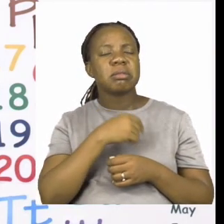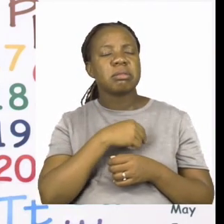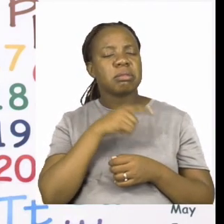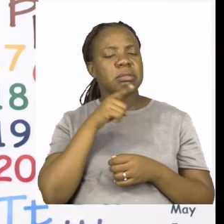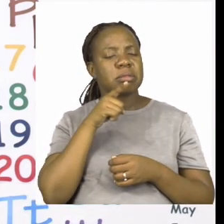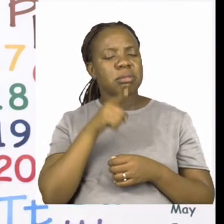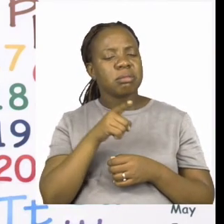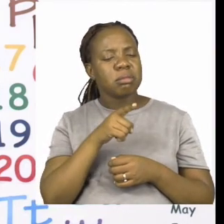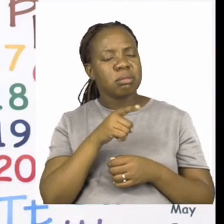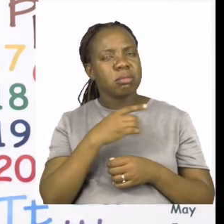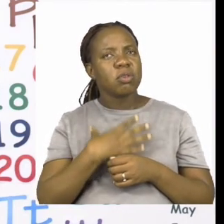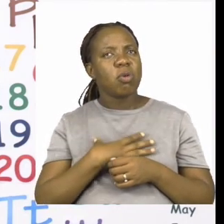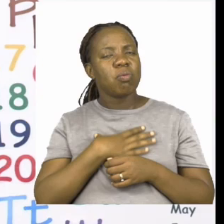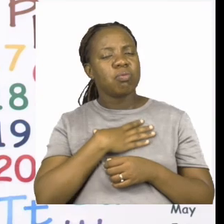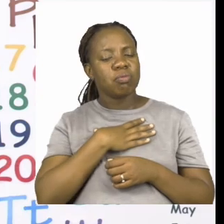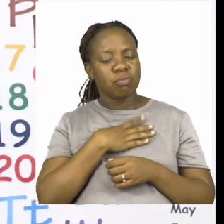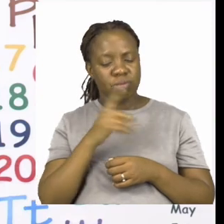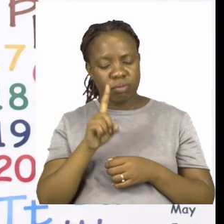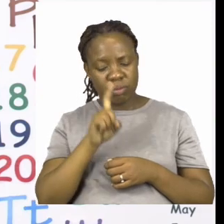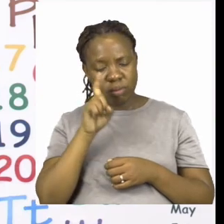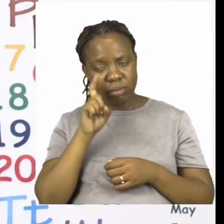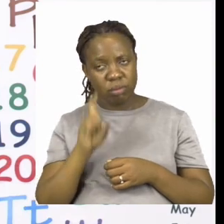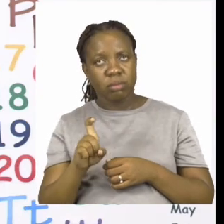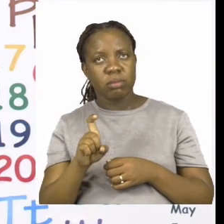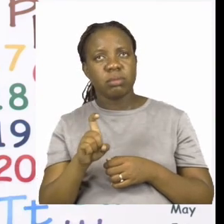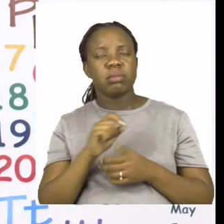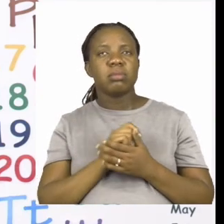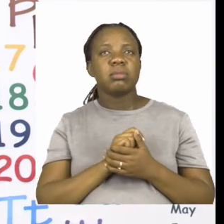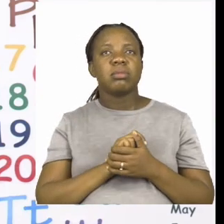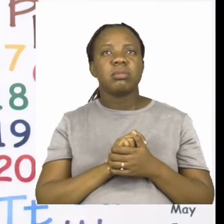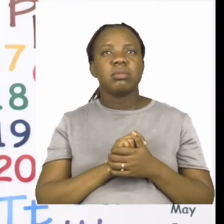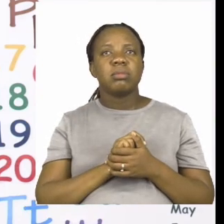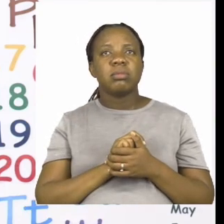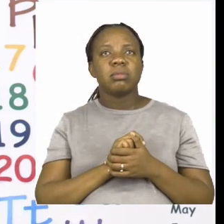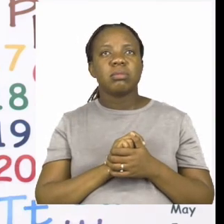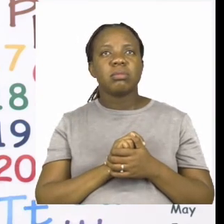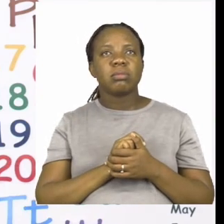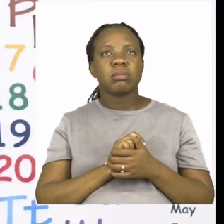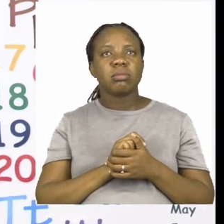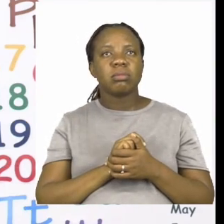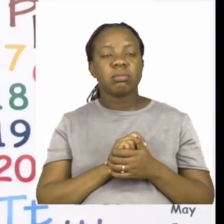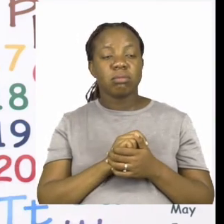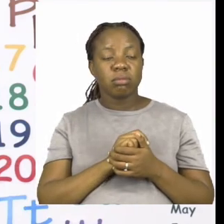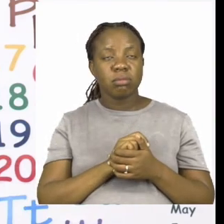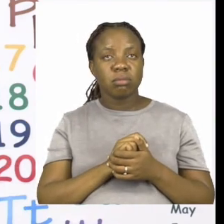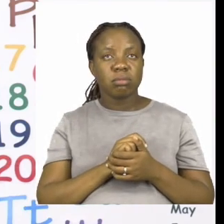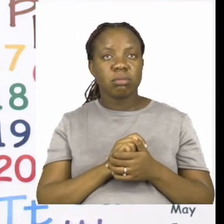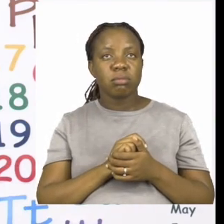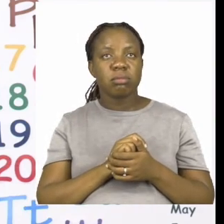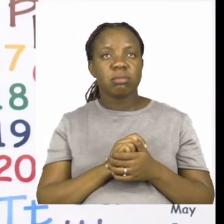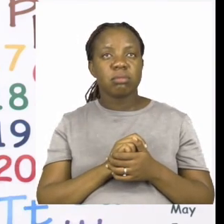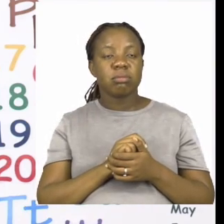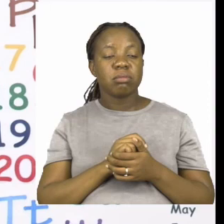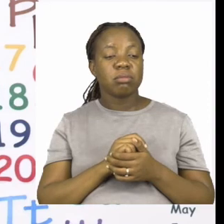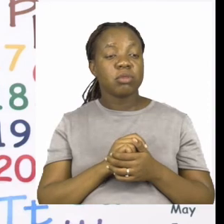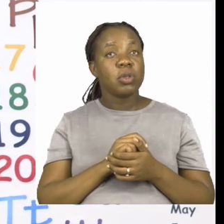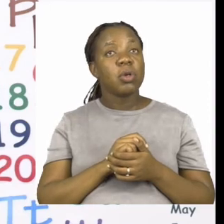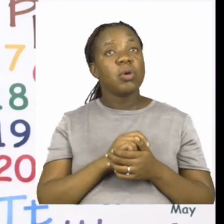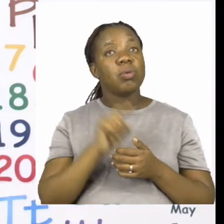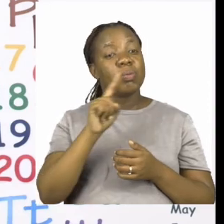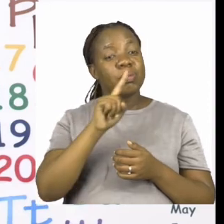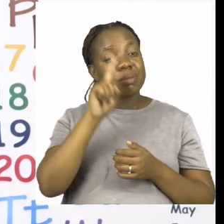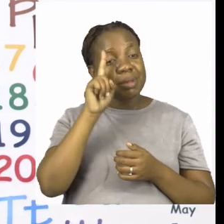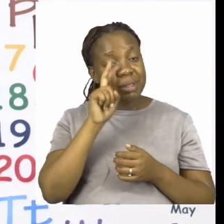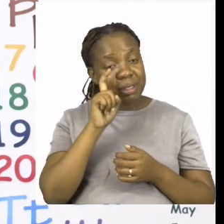angry? Question mark. All right. This is the question asking. Why